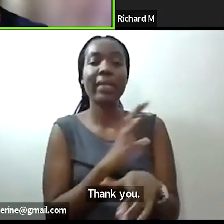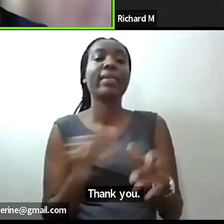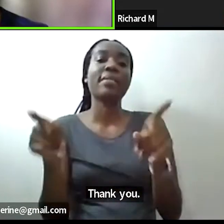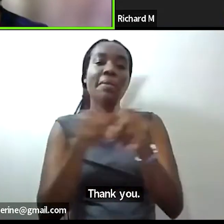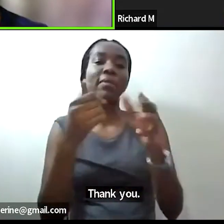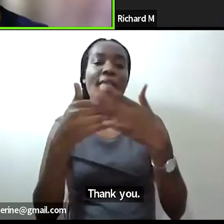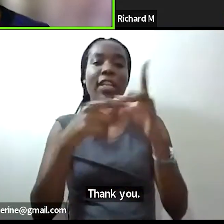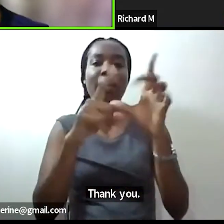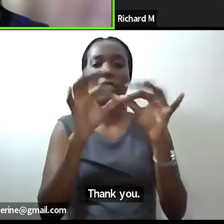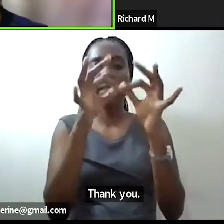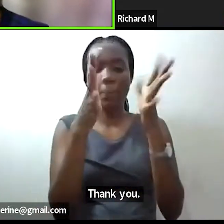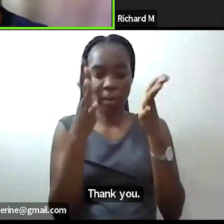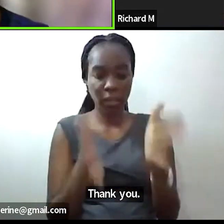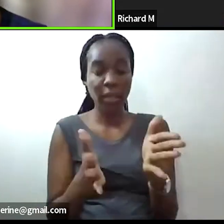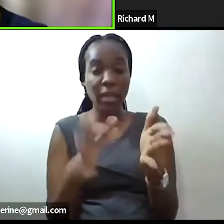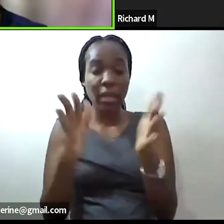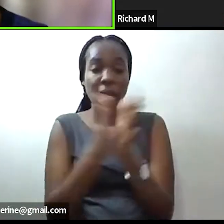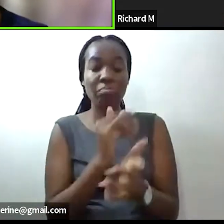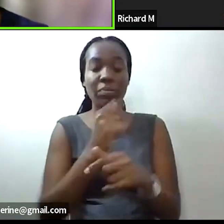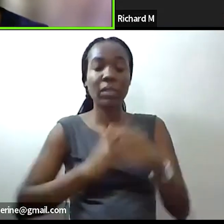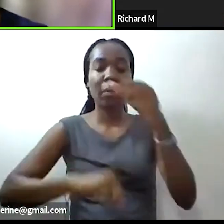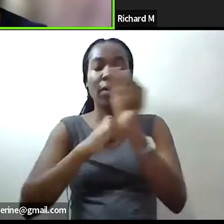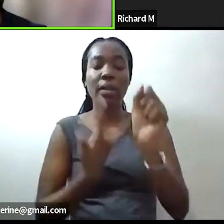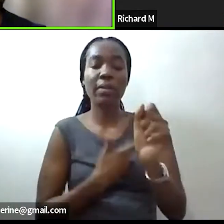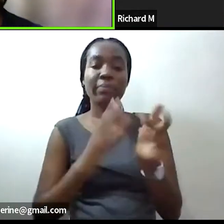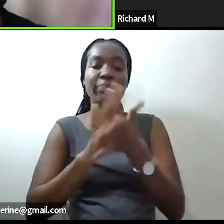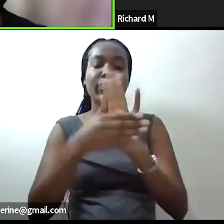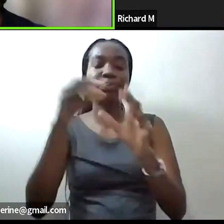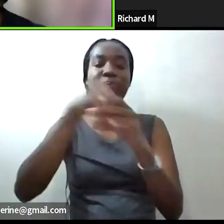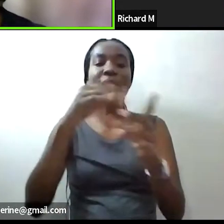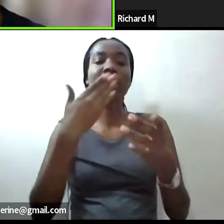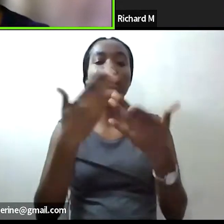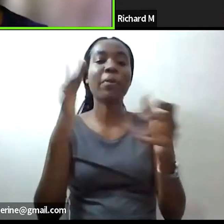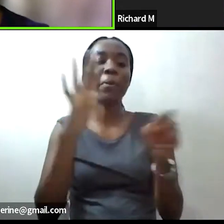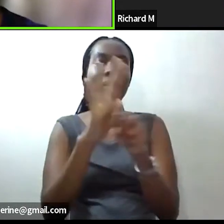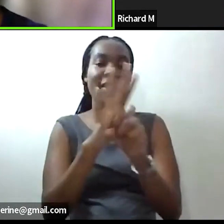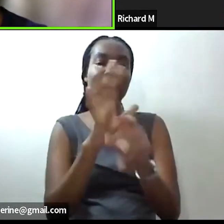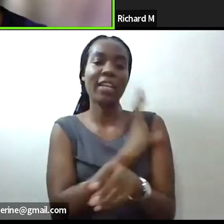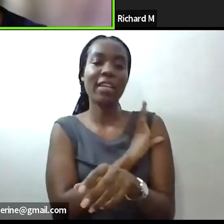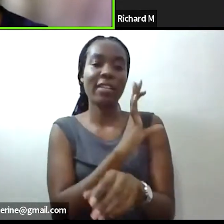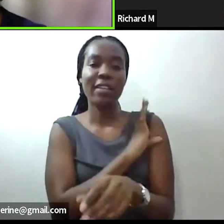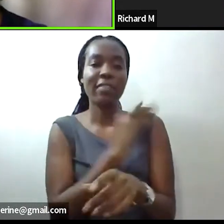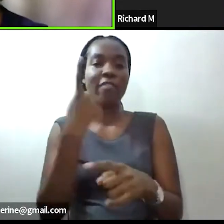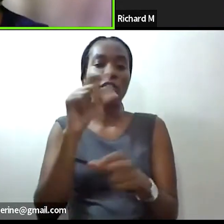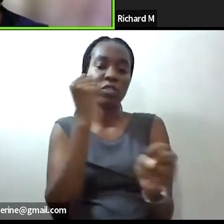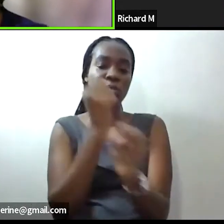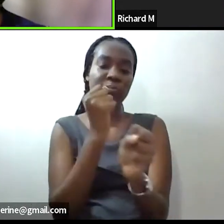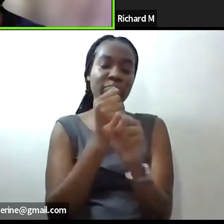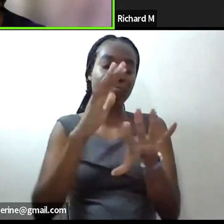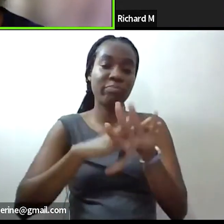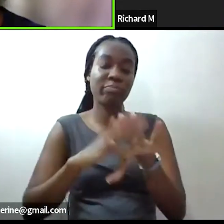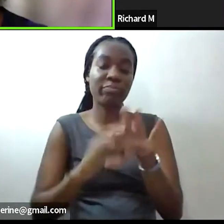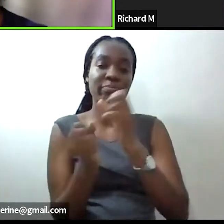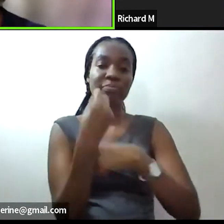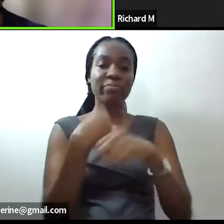sign language interpreter. She supports us in being inclusive. Thank you very much, Catherine, for the good job that you're doing. Catherine